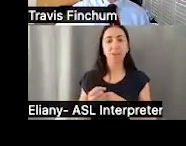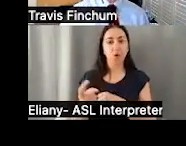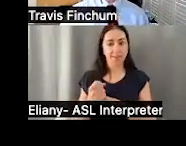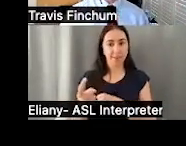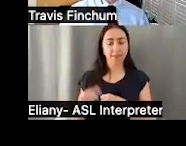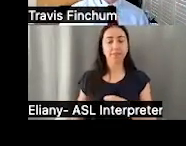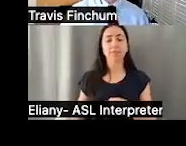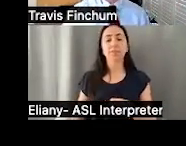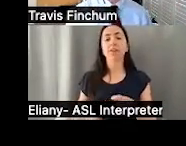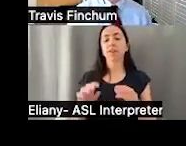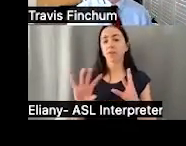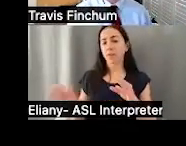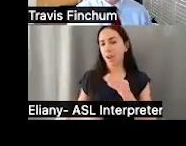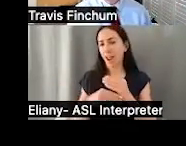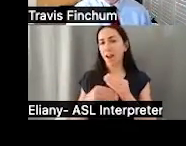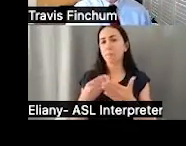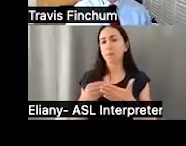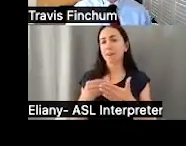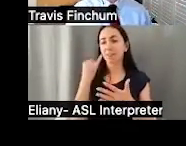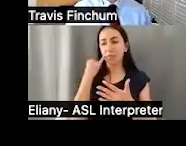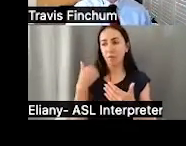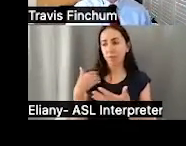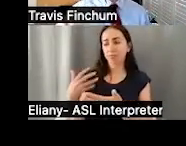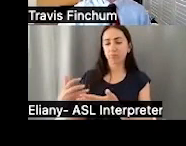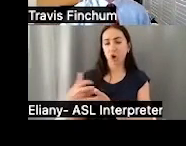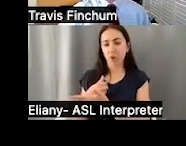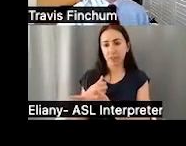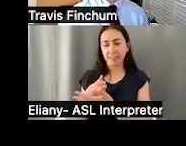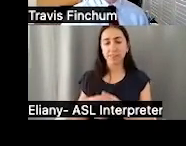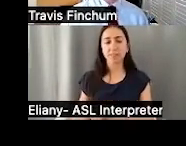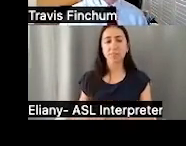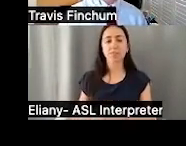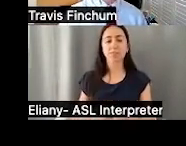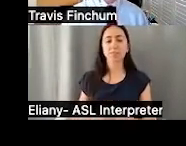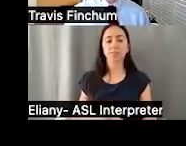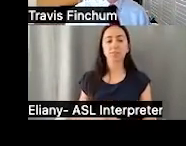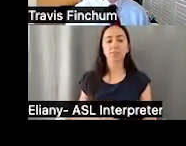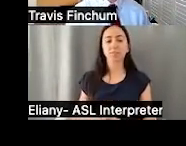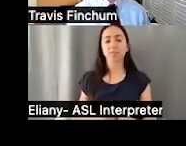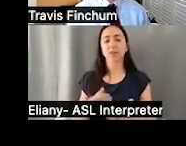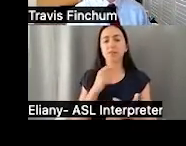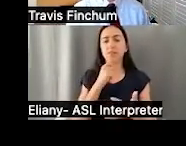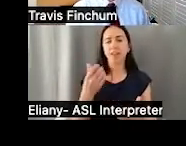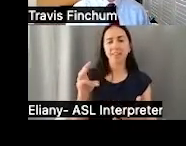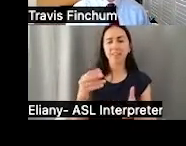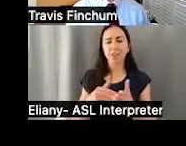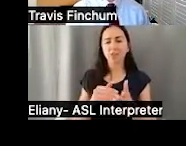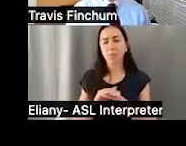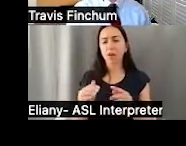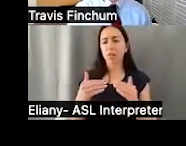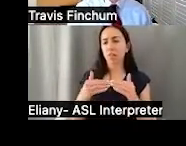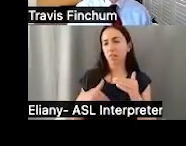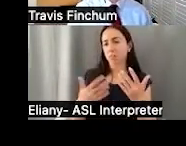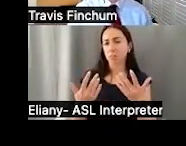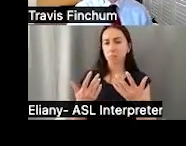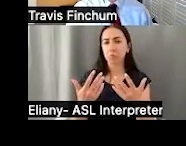some additional funds if you have earnings. Not quite another 17,000, but it's kind of getting close to that. But you can put a good